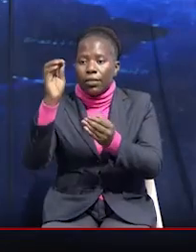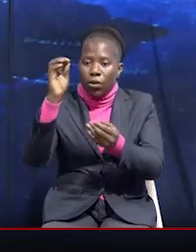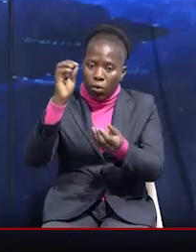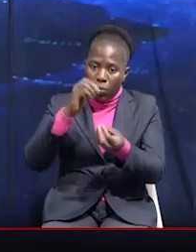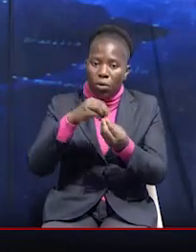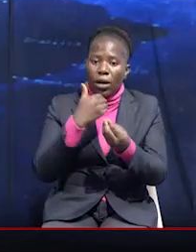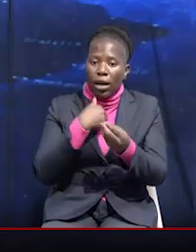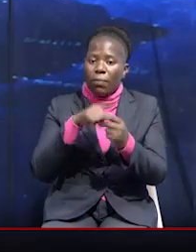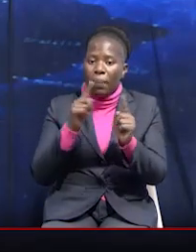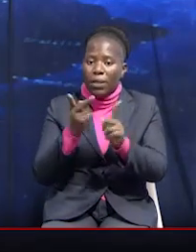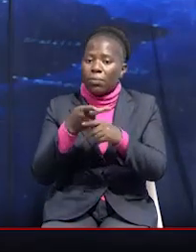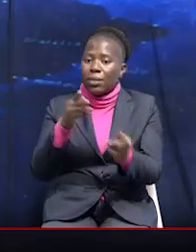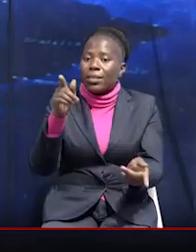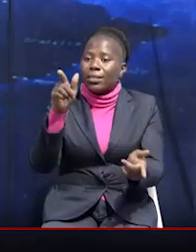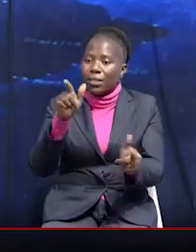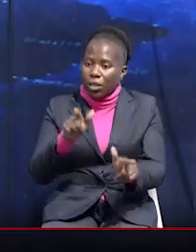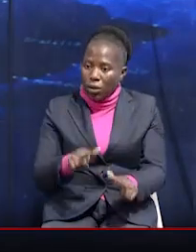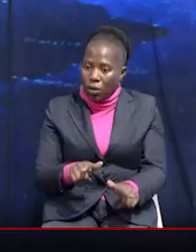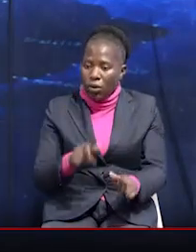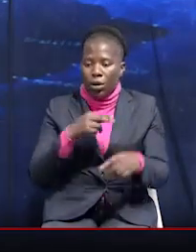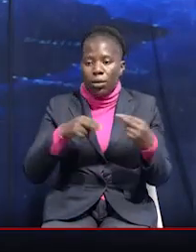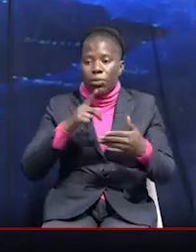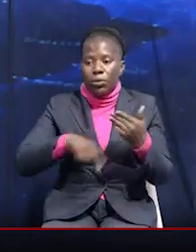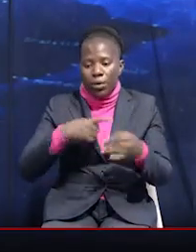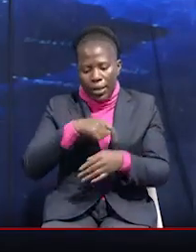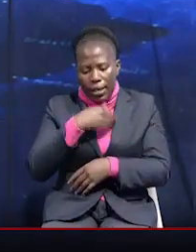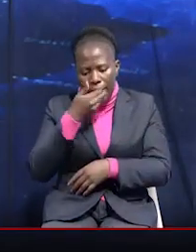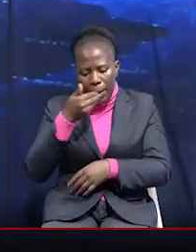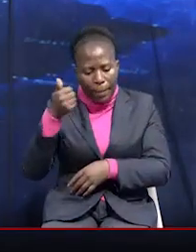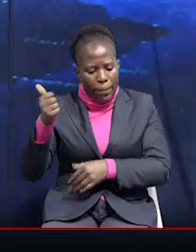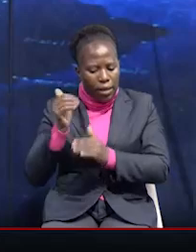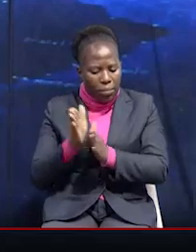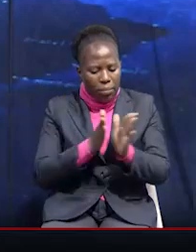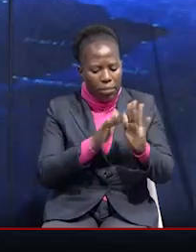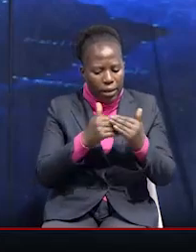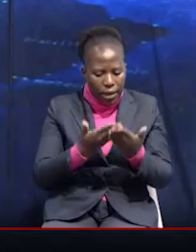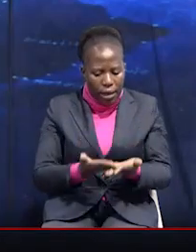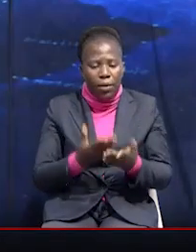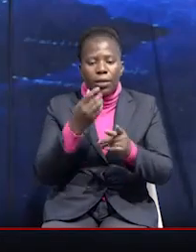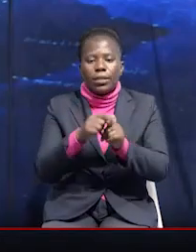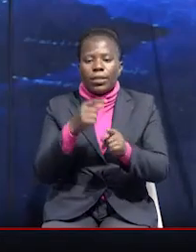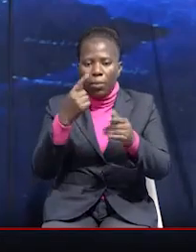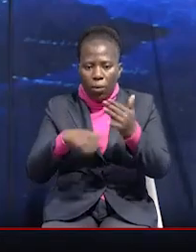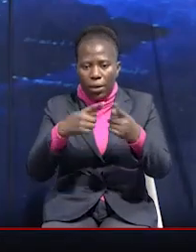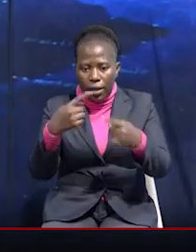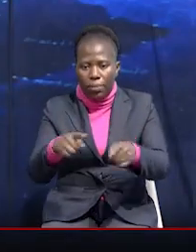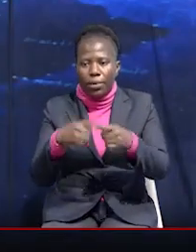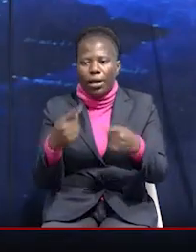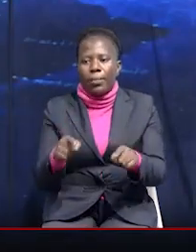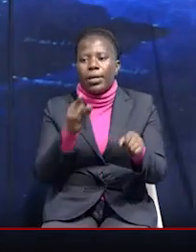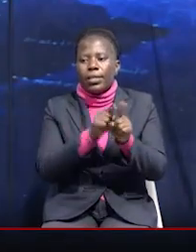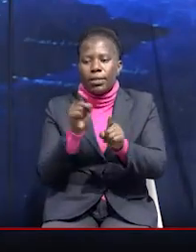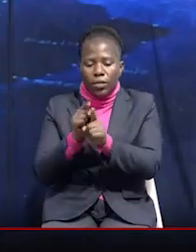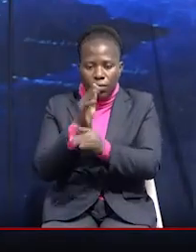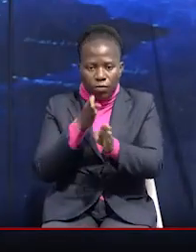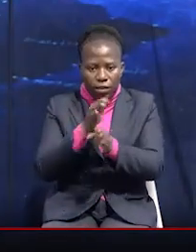production. That is now something that we need to see how best can we really plan around December's activities, especially when it comes even to the